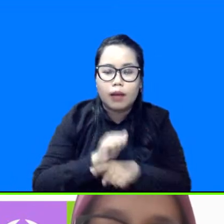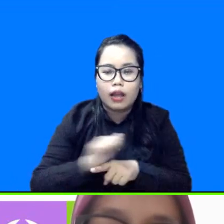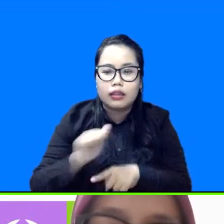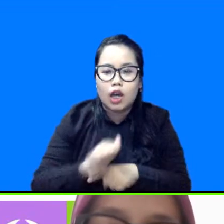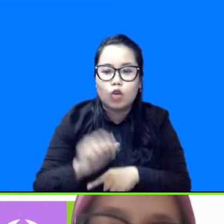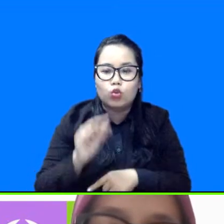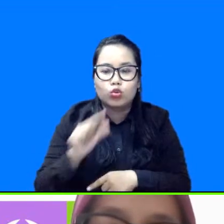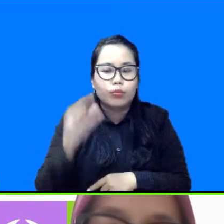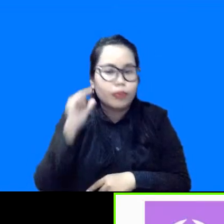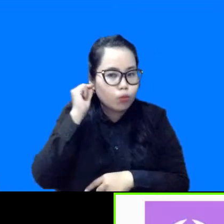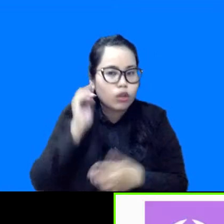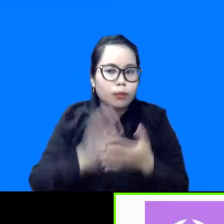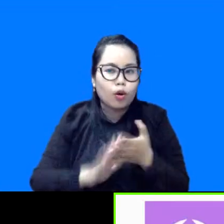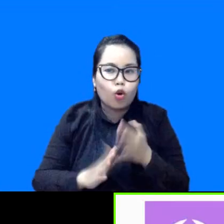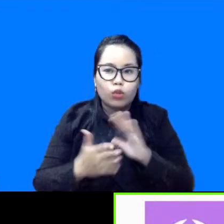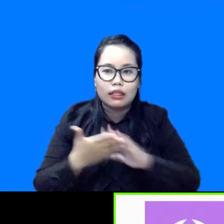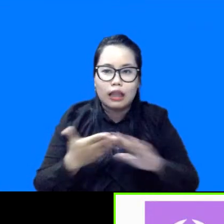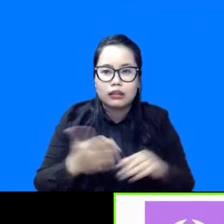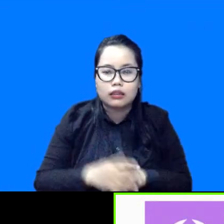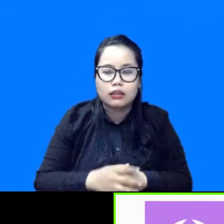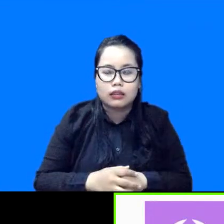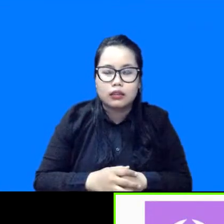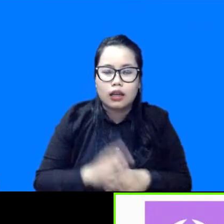the area in the Morowali